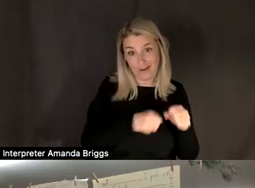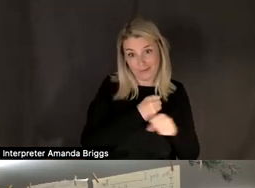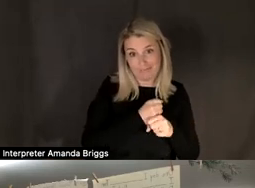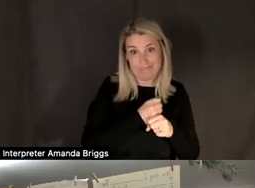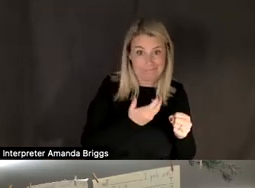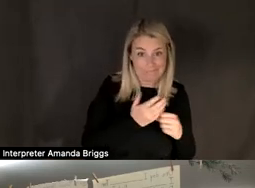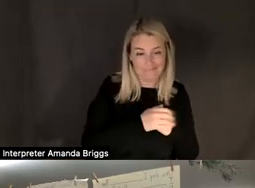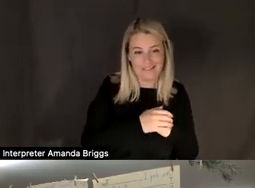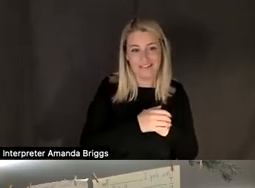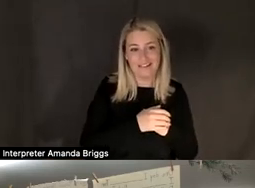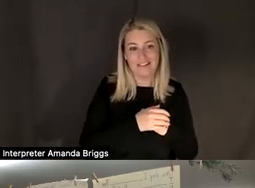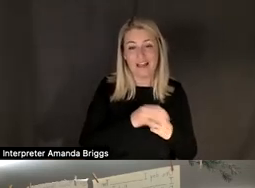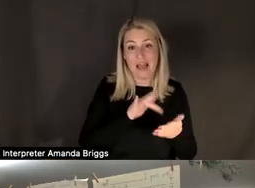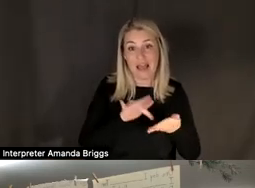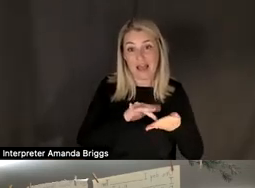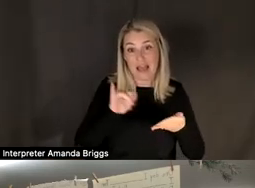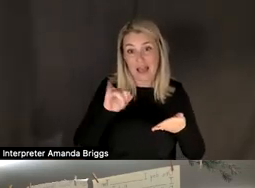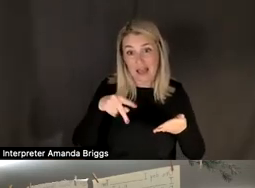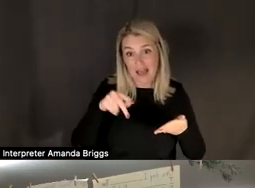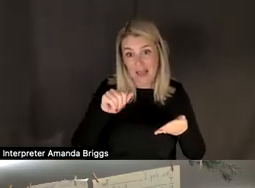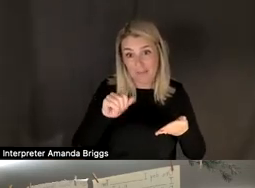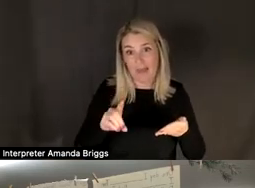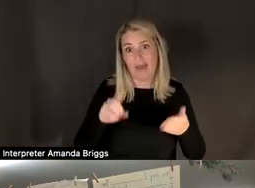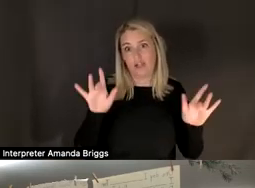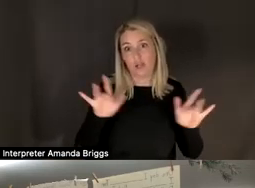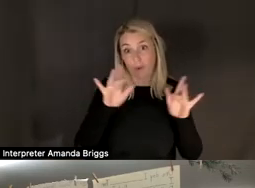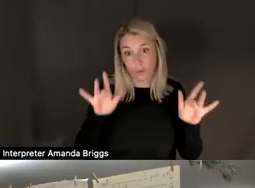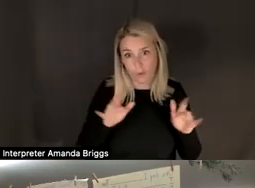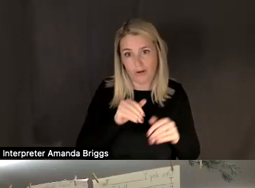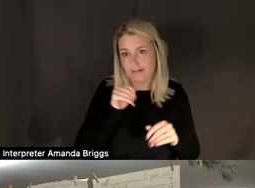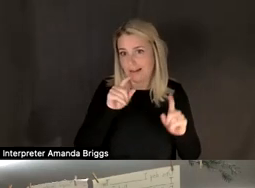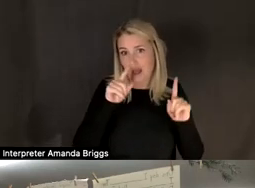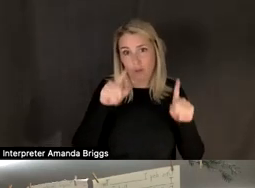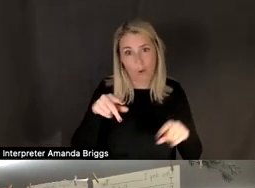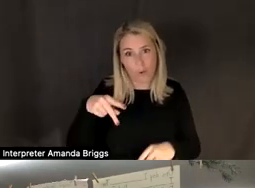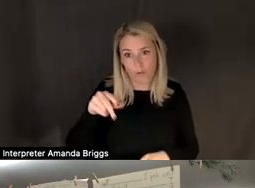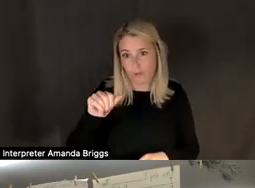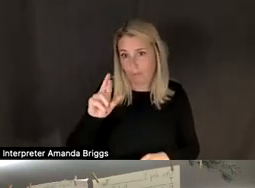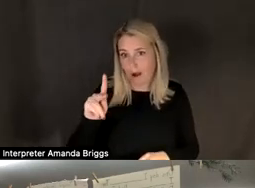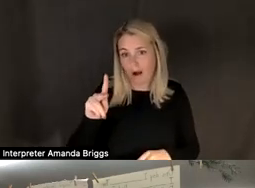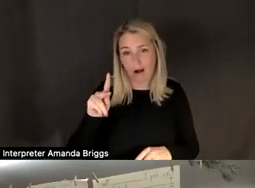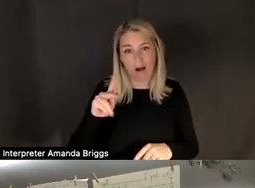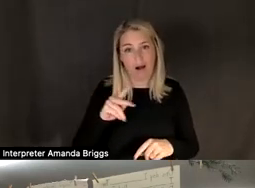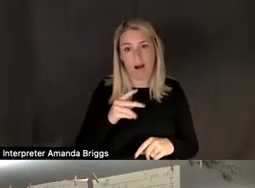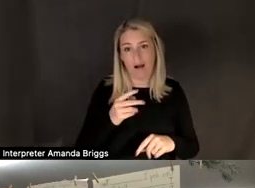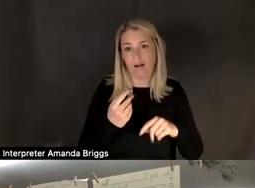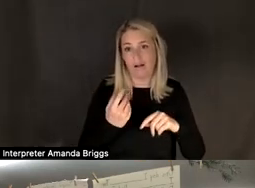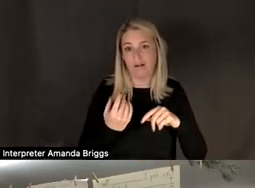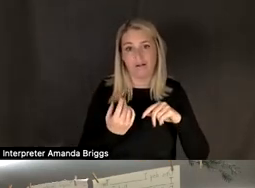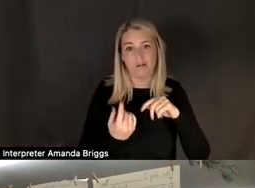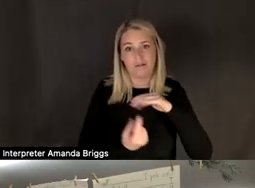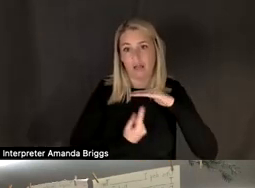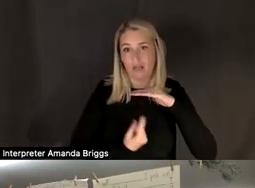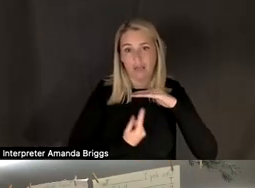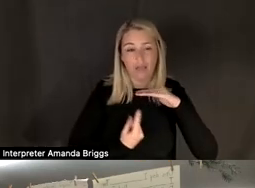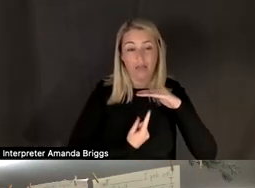in computers, we weren't going to parks, we were limiting going outside, we were limiting